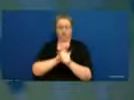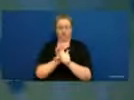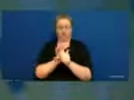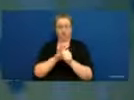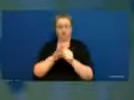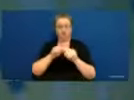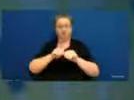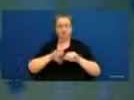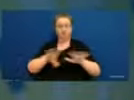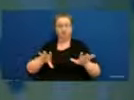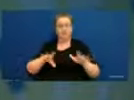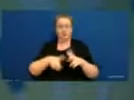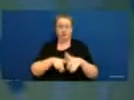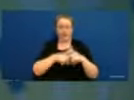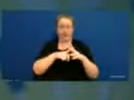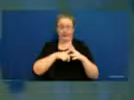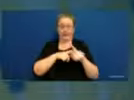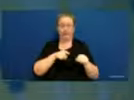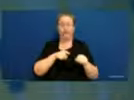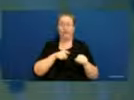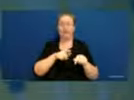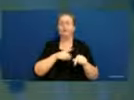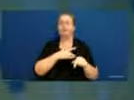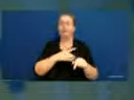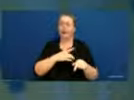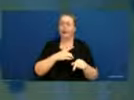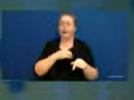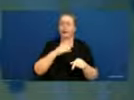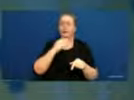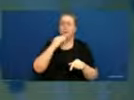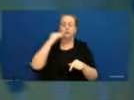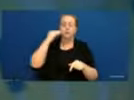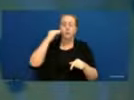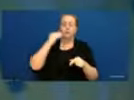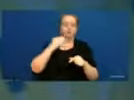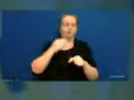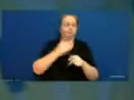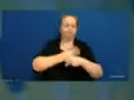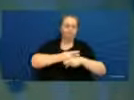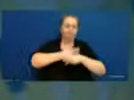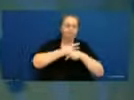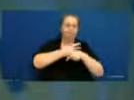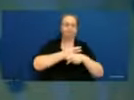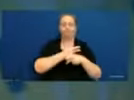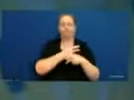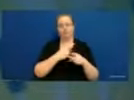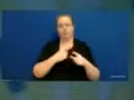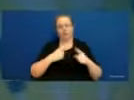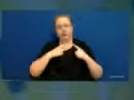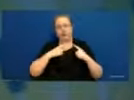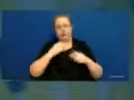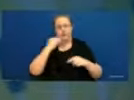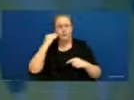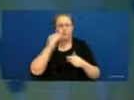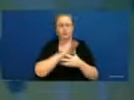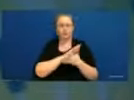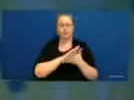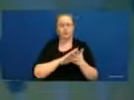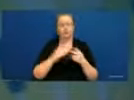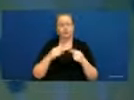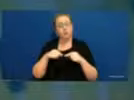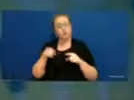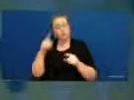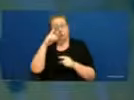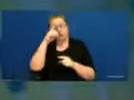our pandemic was driven by outbreaks in long-term care homes. More recently, through the summer,